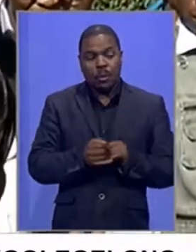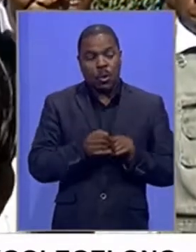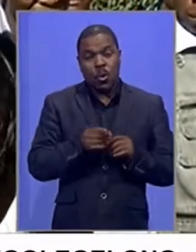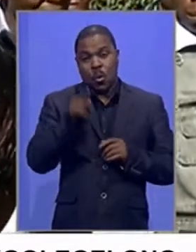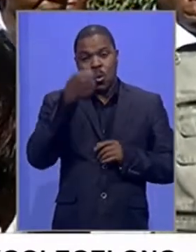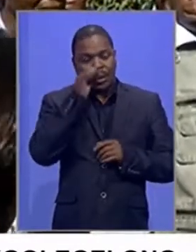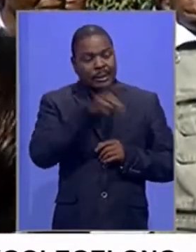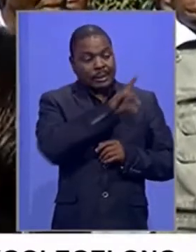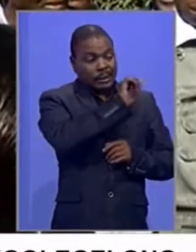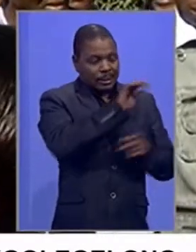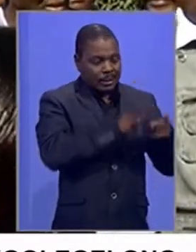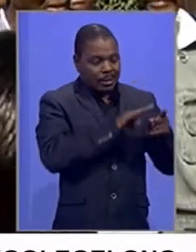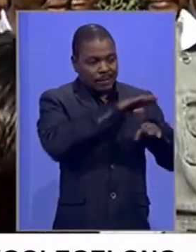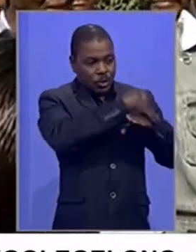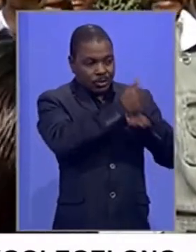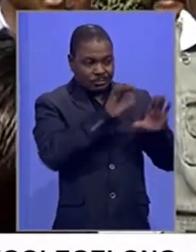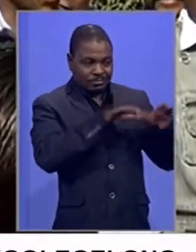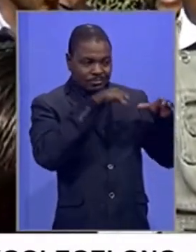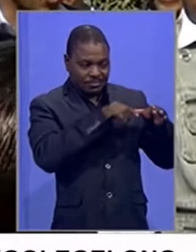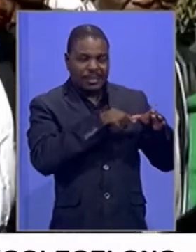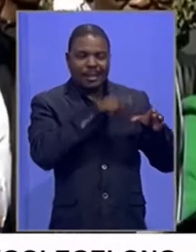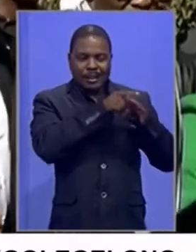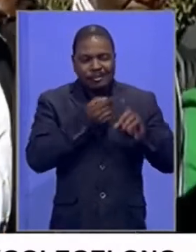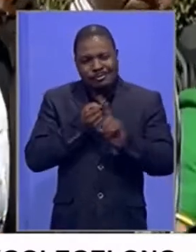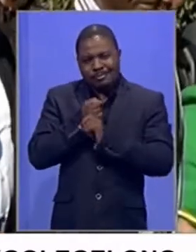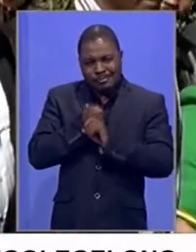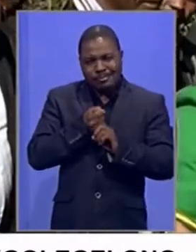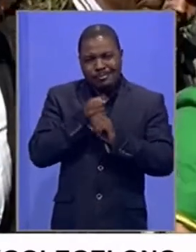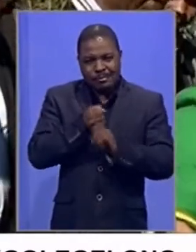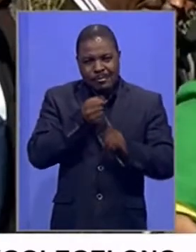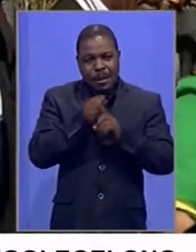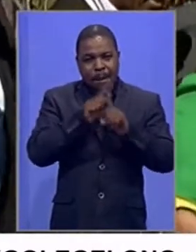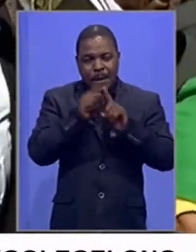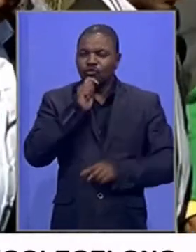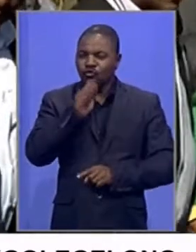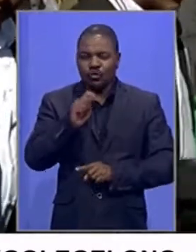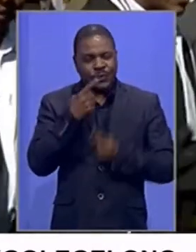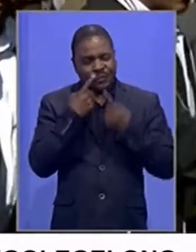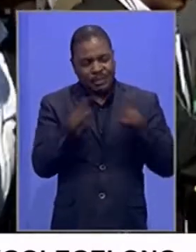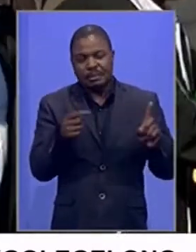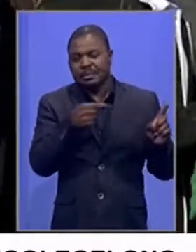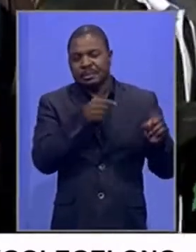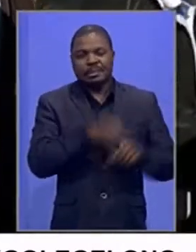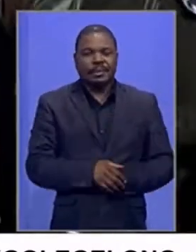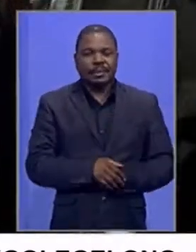Suzman Foundation ba samagana le merero ono ka mabaka a eseng boammaruri.